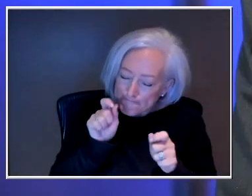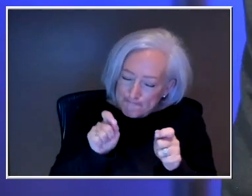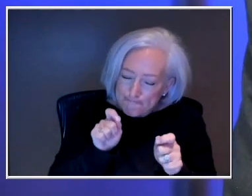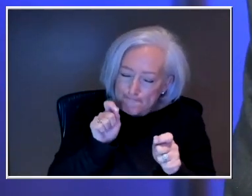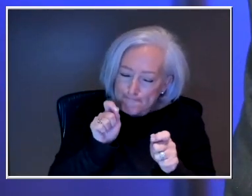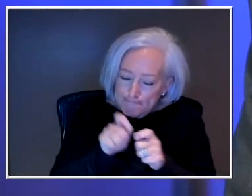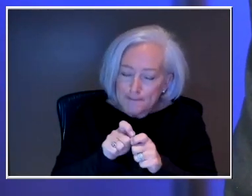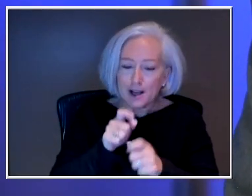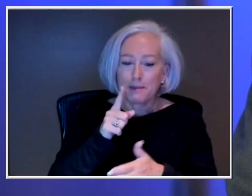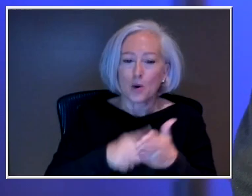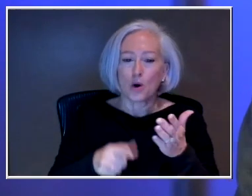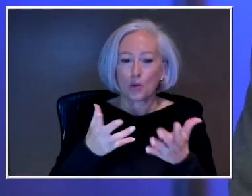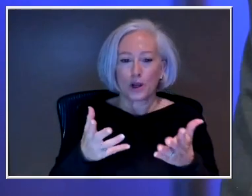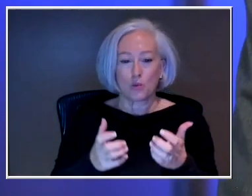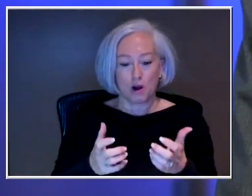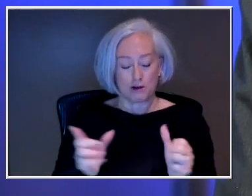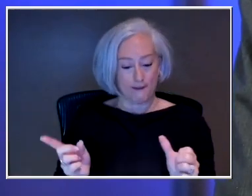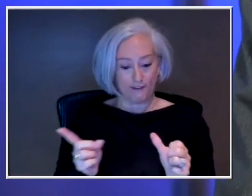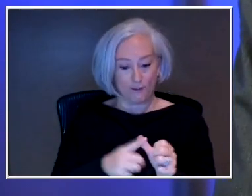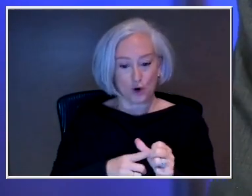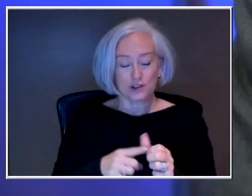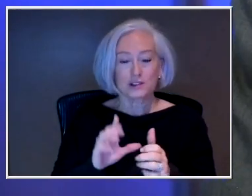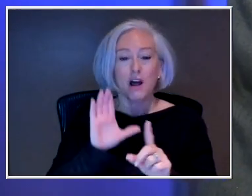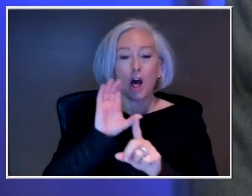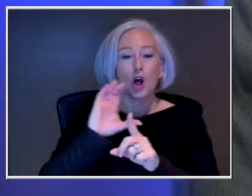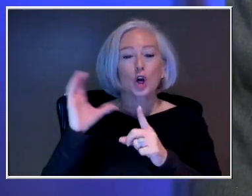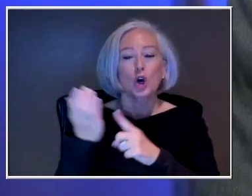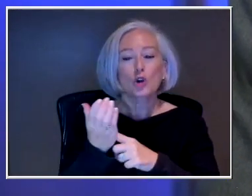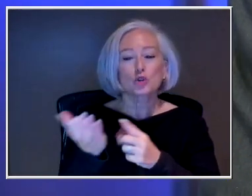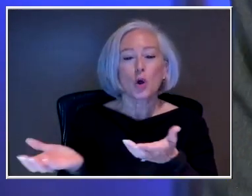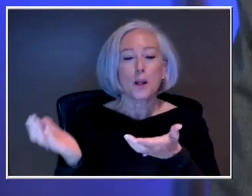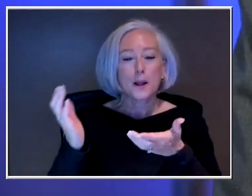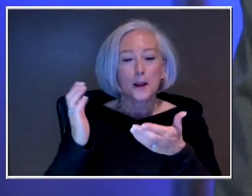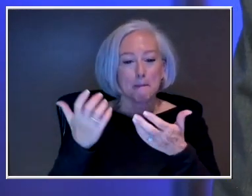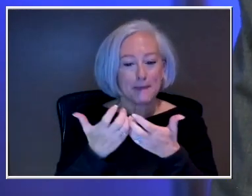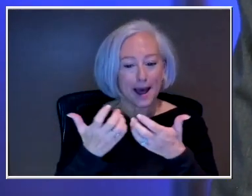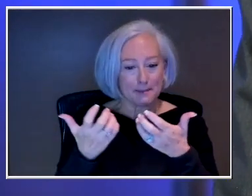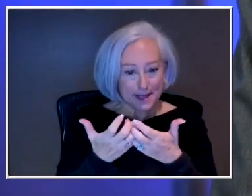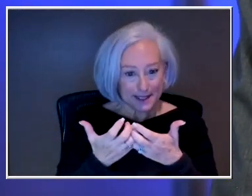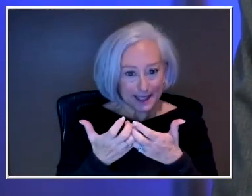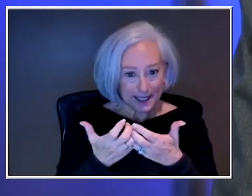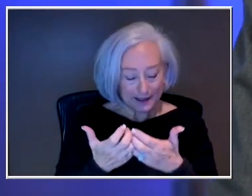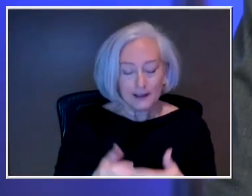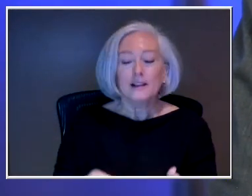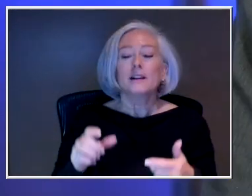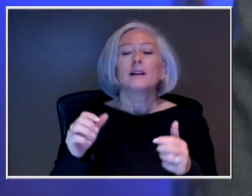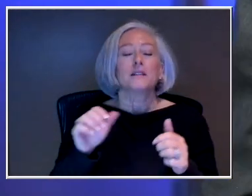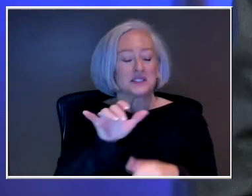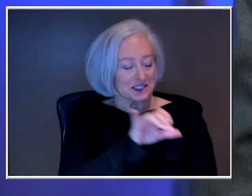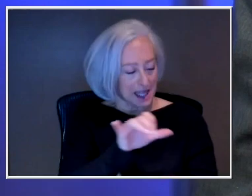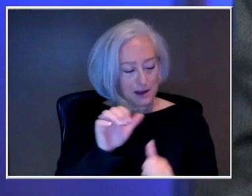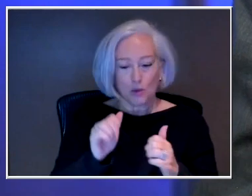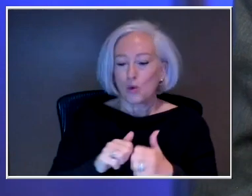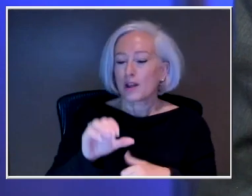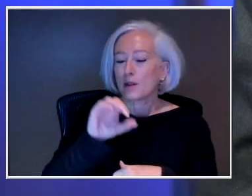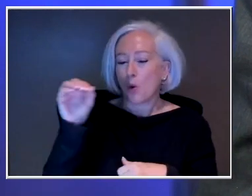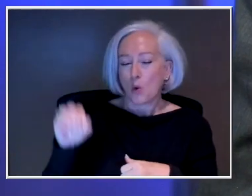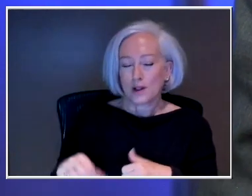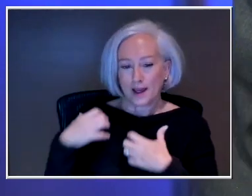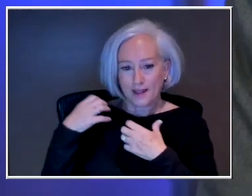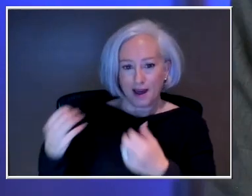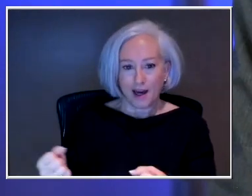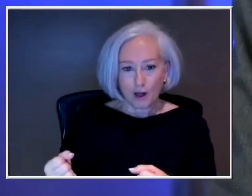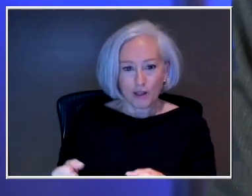compatibility with potential partners. That's what we found with Liberty. That's what we found with Olathe Health. And so if you think about it, it's not growth for growth's